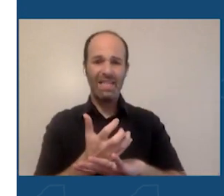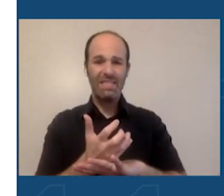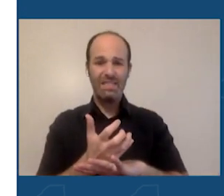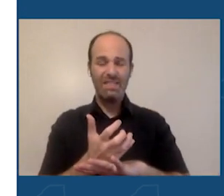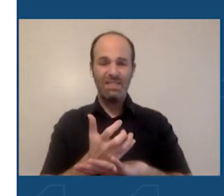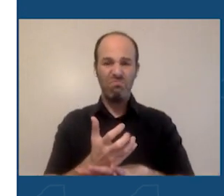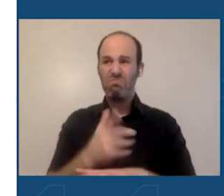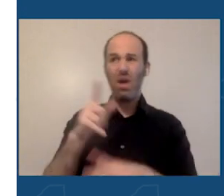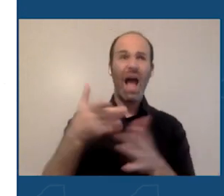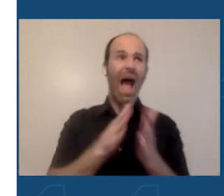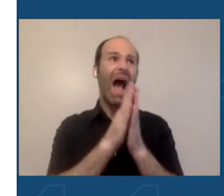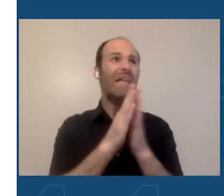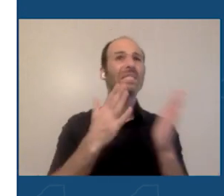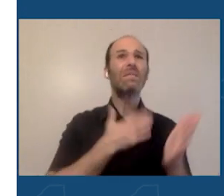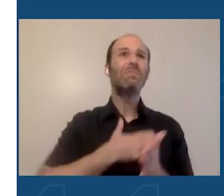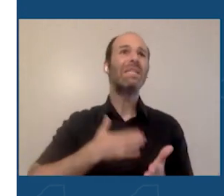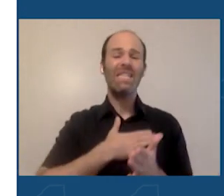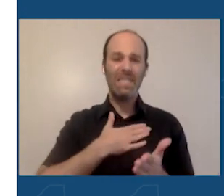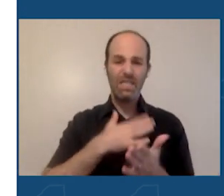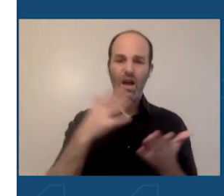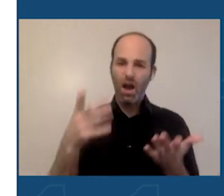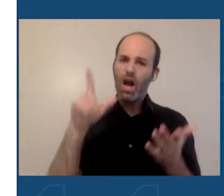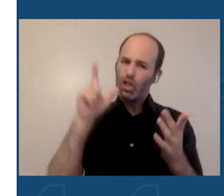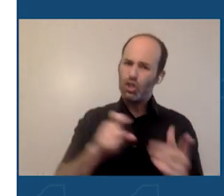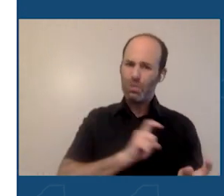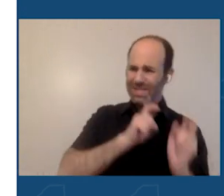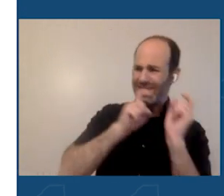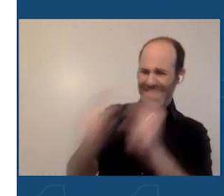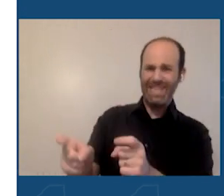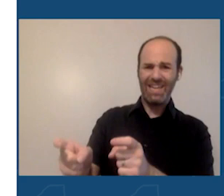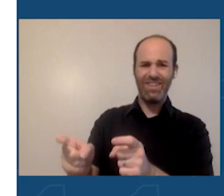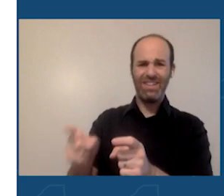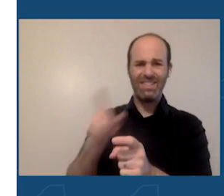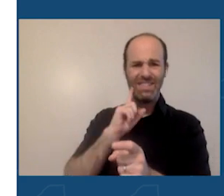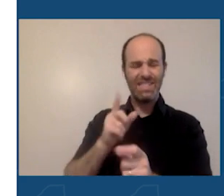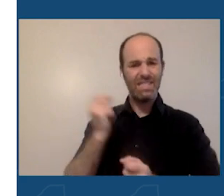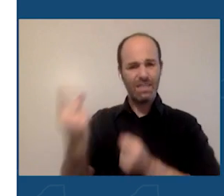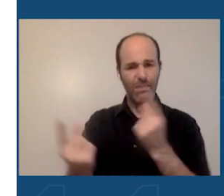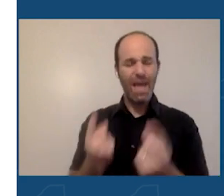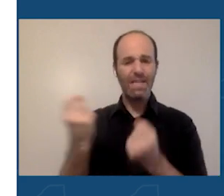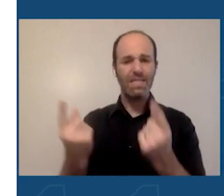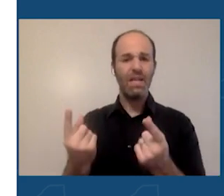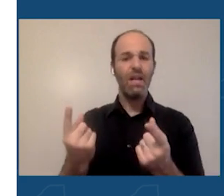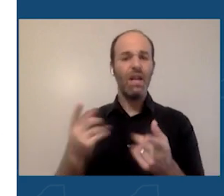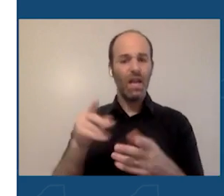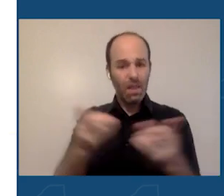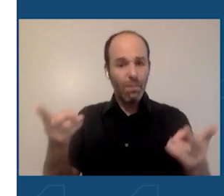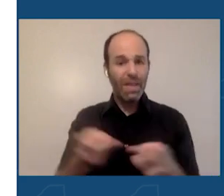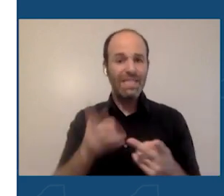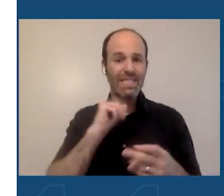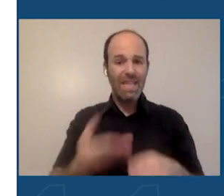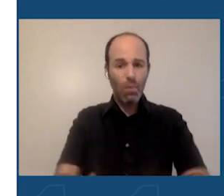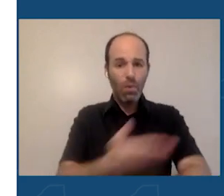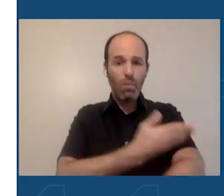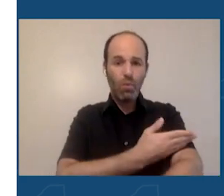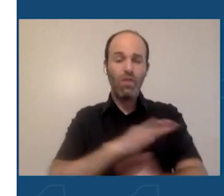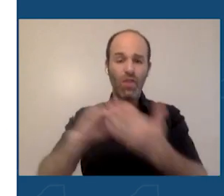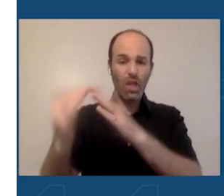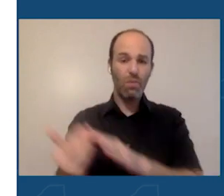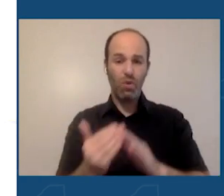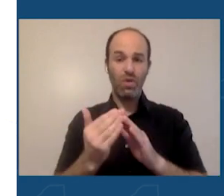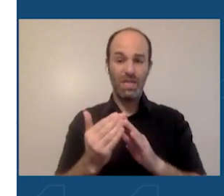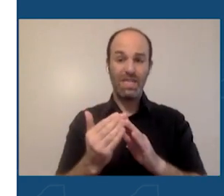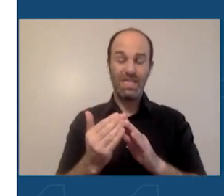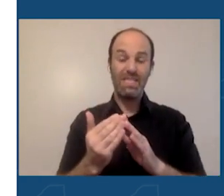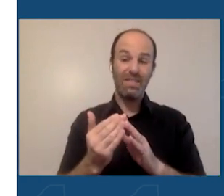make the effort to get money. It should just be given to them to spend in the places that'll build back these communities. So we've reimagined a lot of these communities, and I